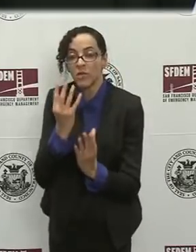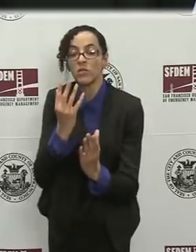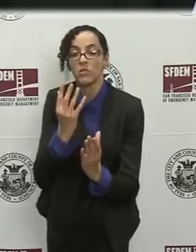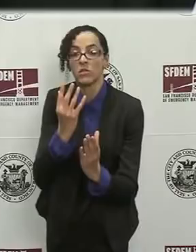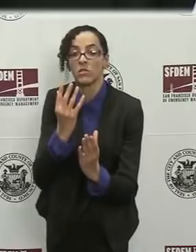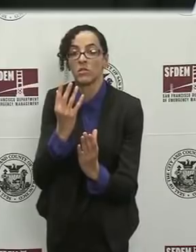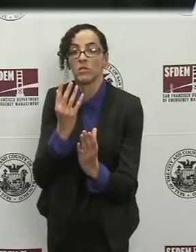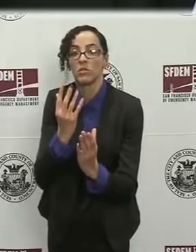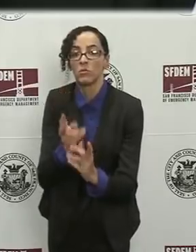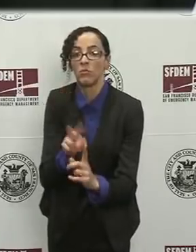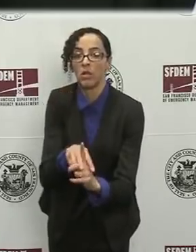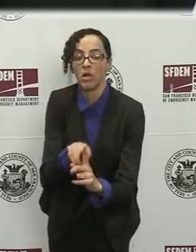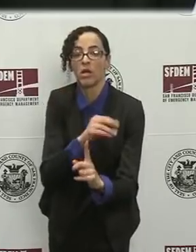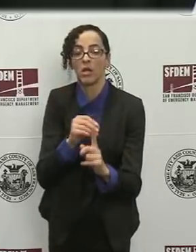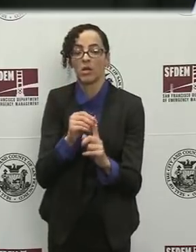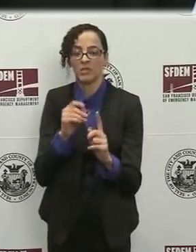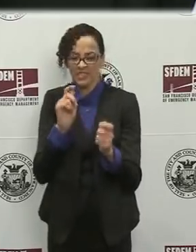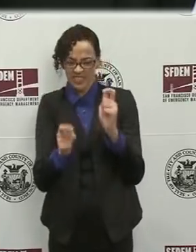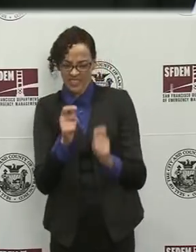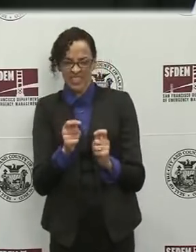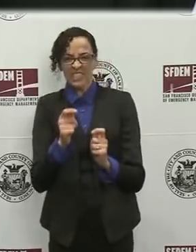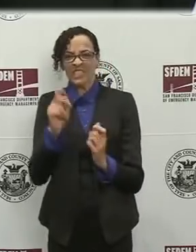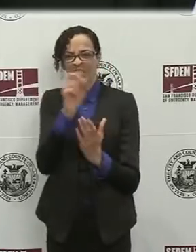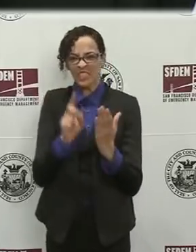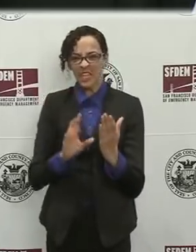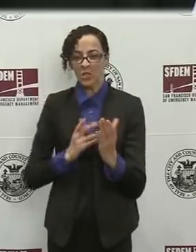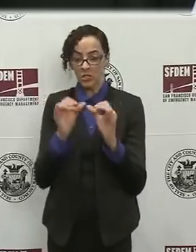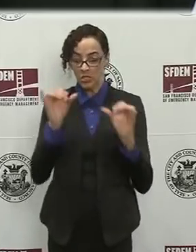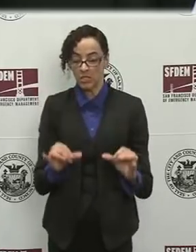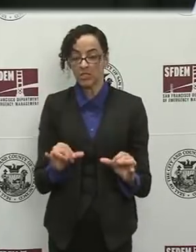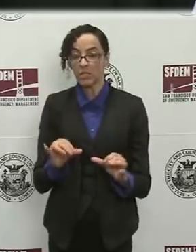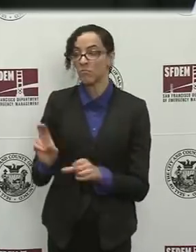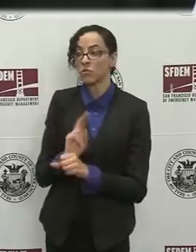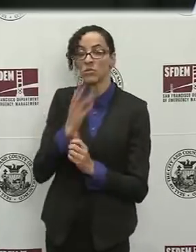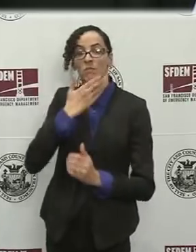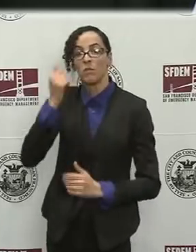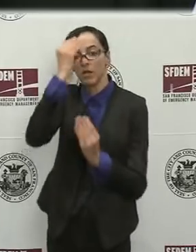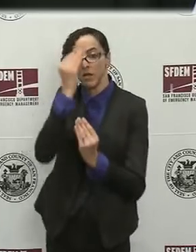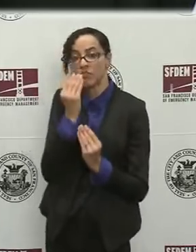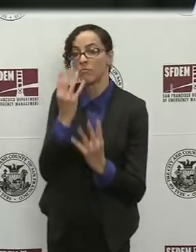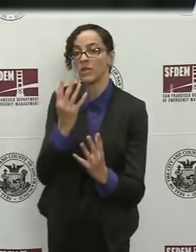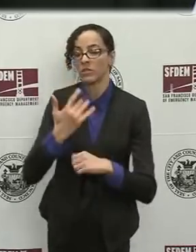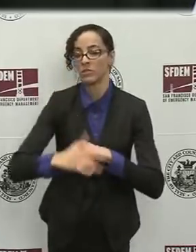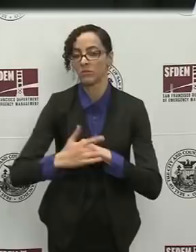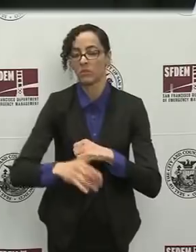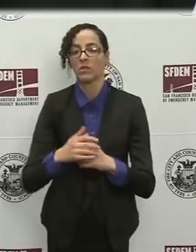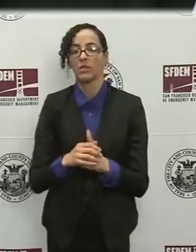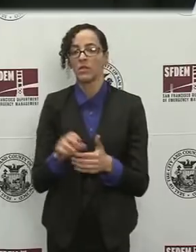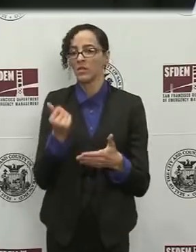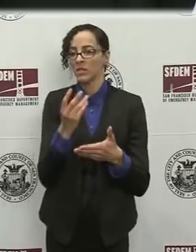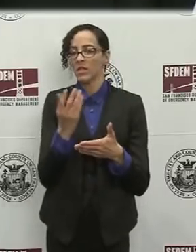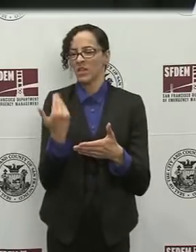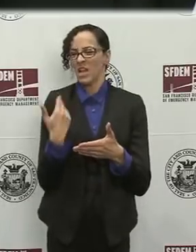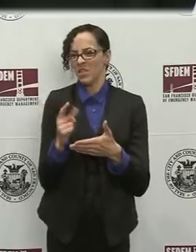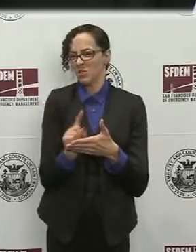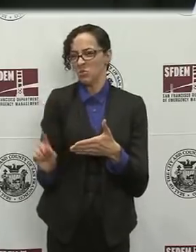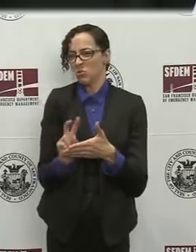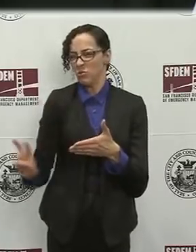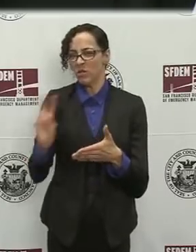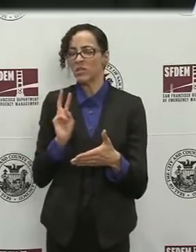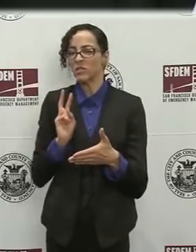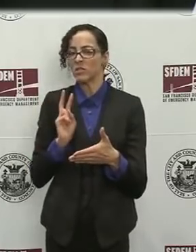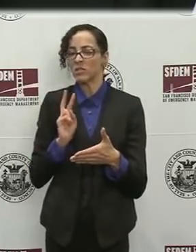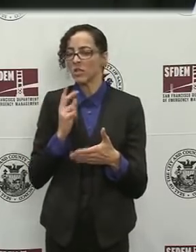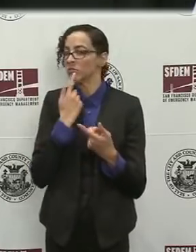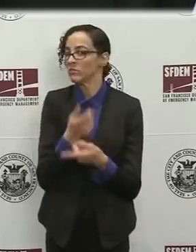the best information available. We also said 4 weeks ago that this is a very fluid situation and will continue to be. The